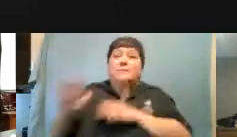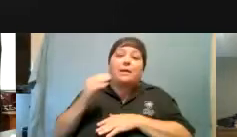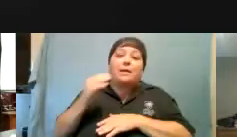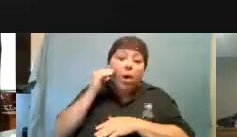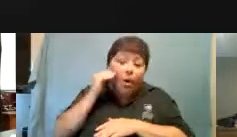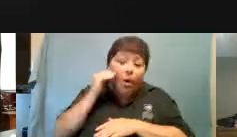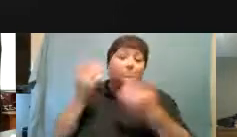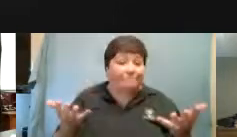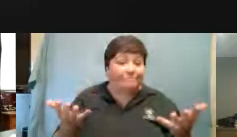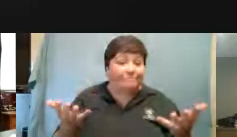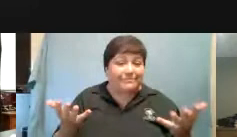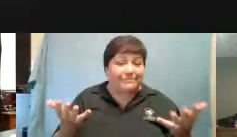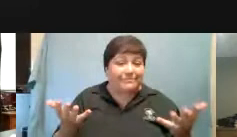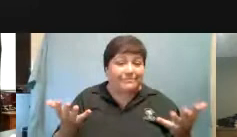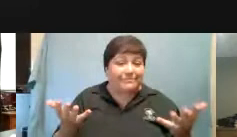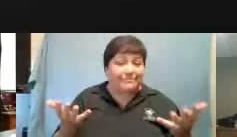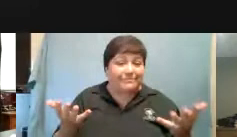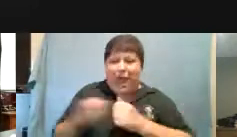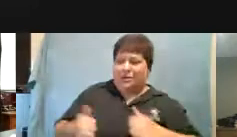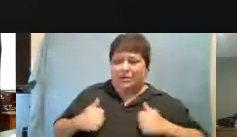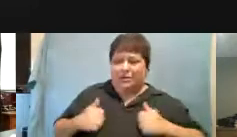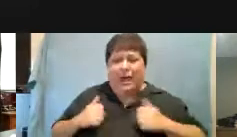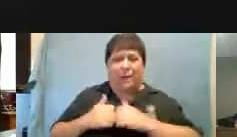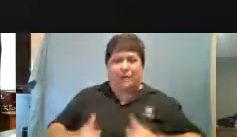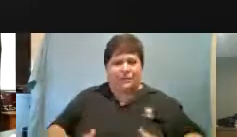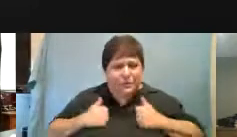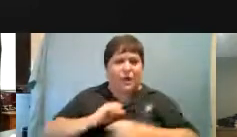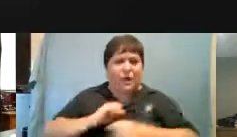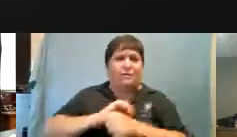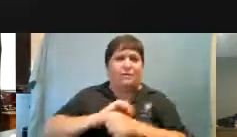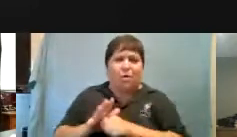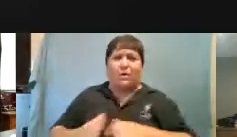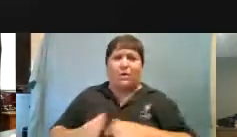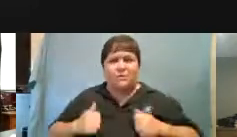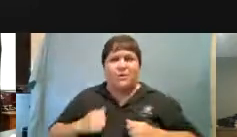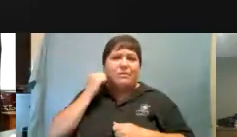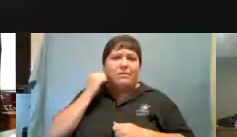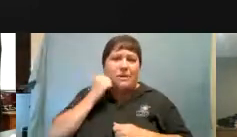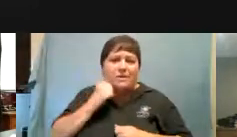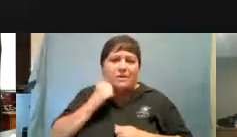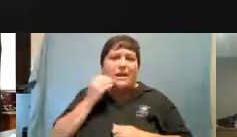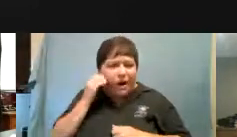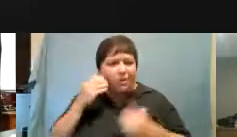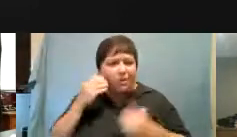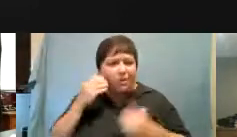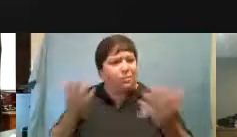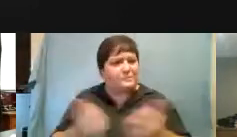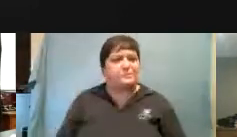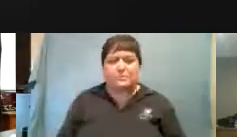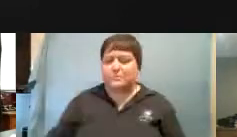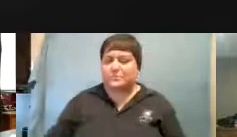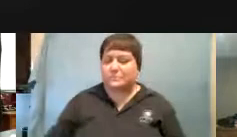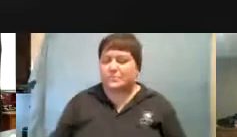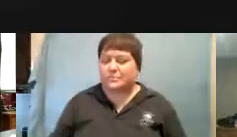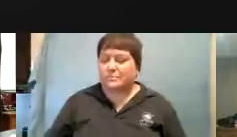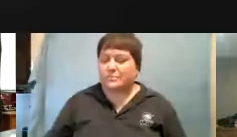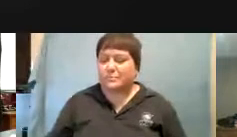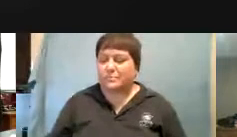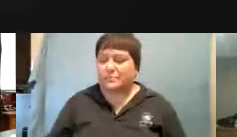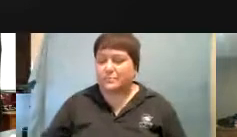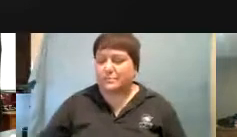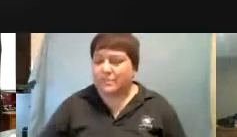become resilient, how are they going to live through some of those really, really difficult times in some